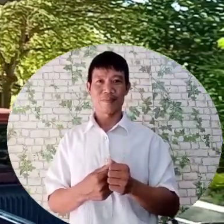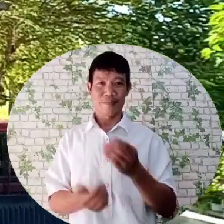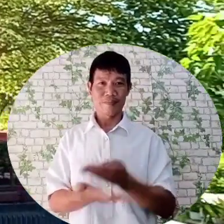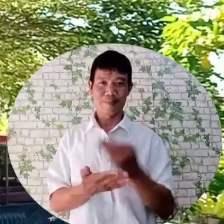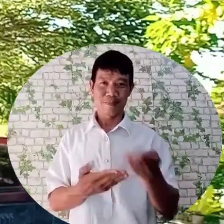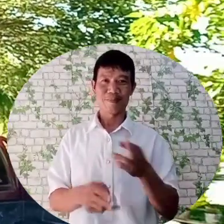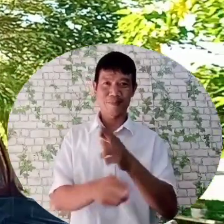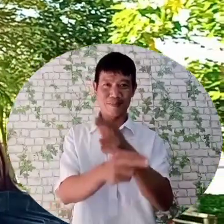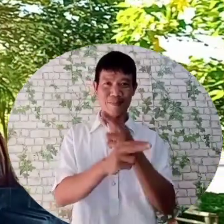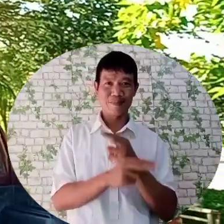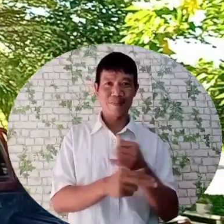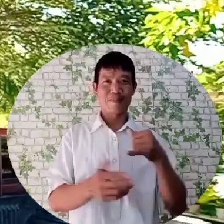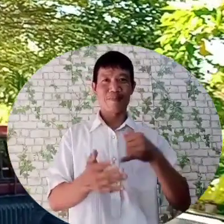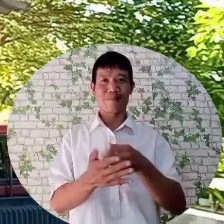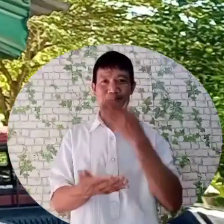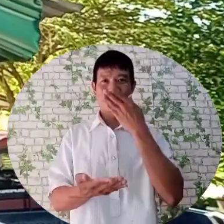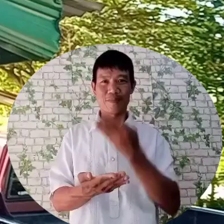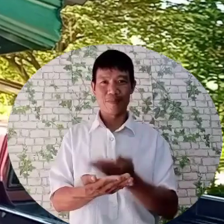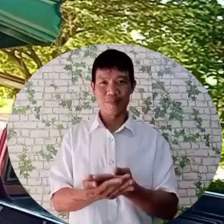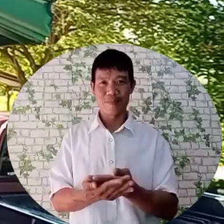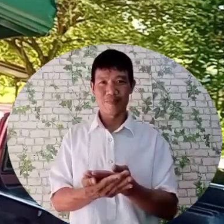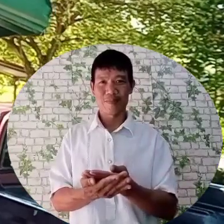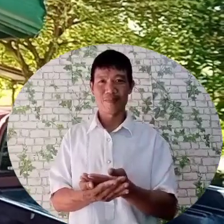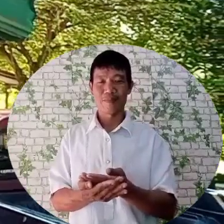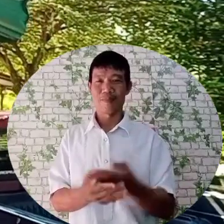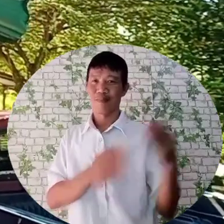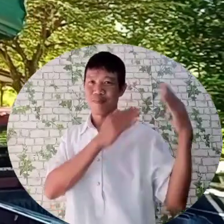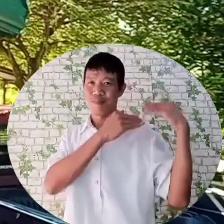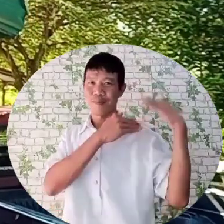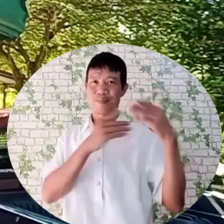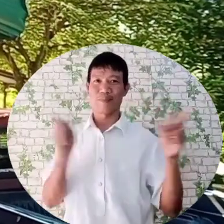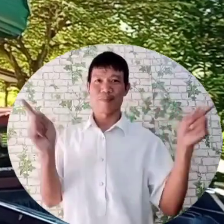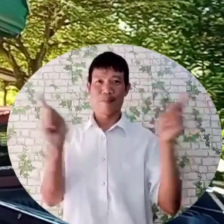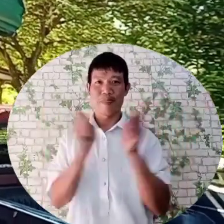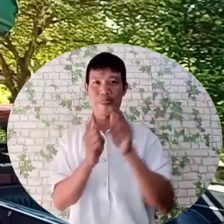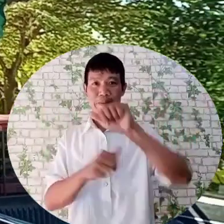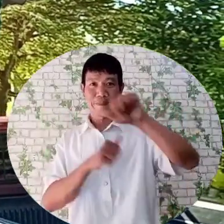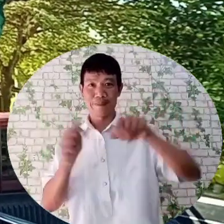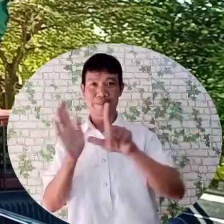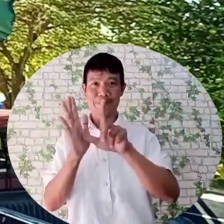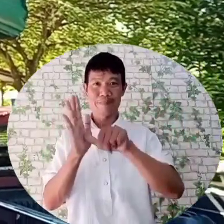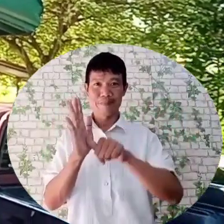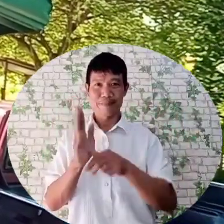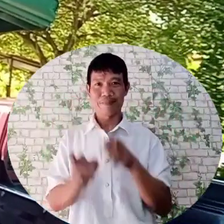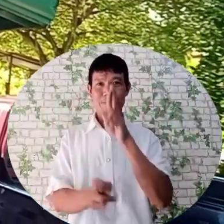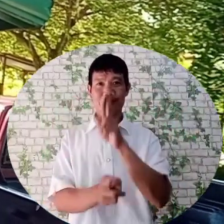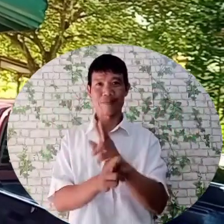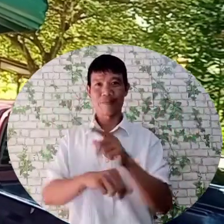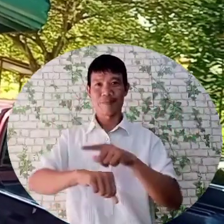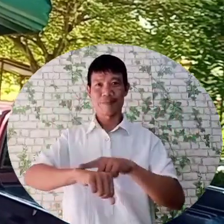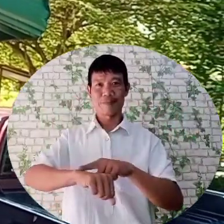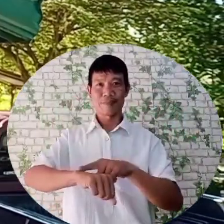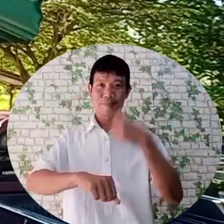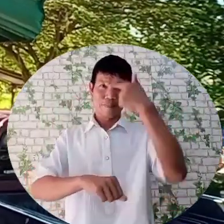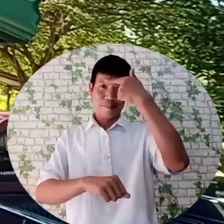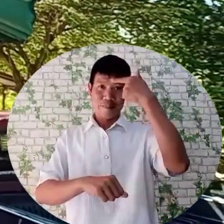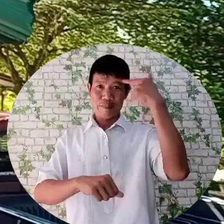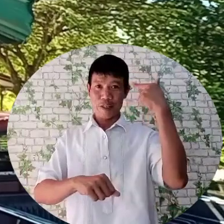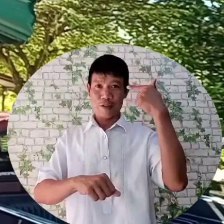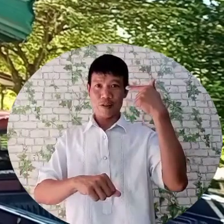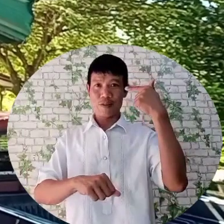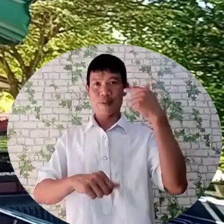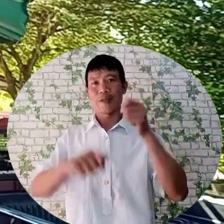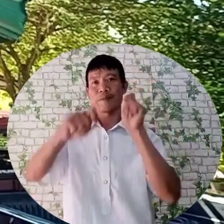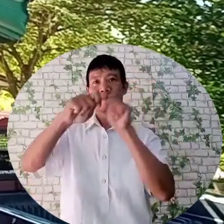hand. So I hope that we will meet each other later at the right time, because being